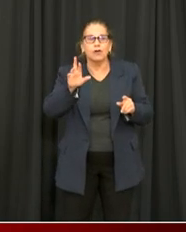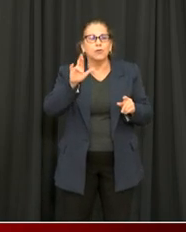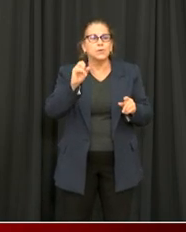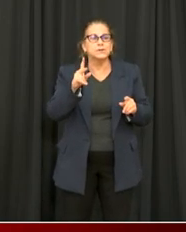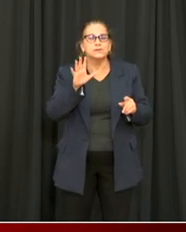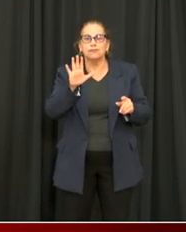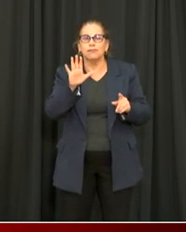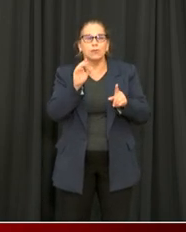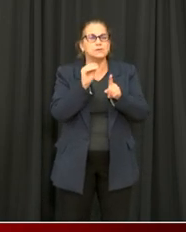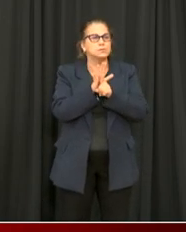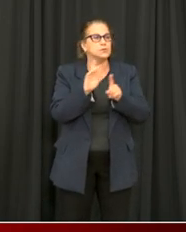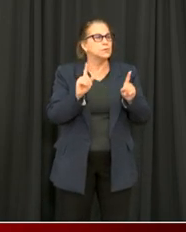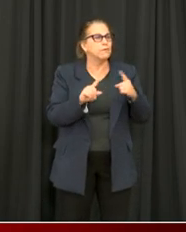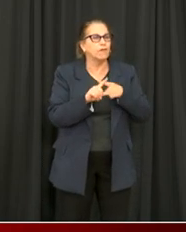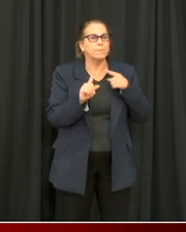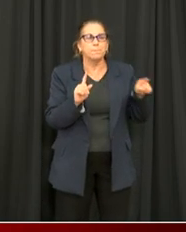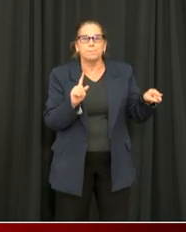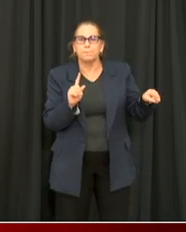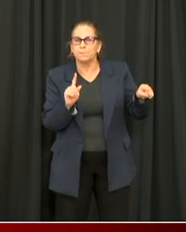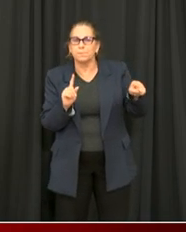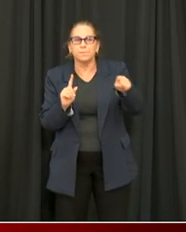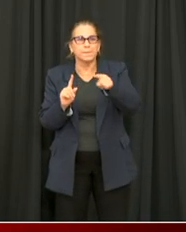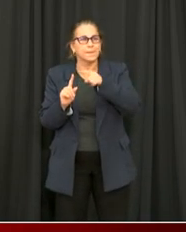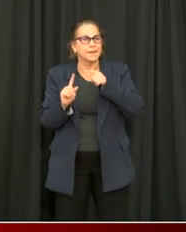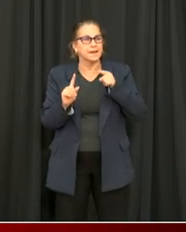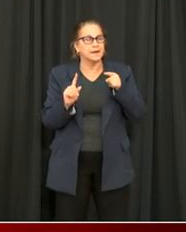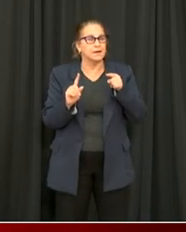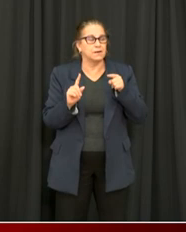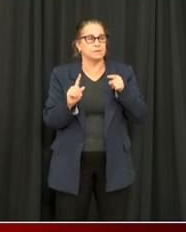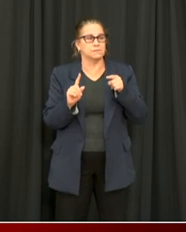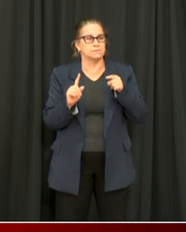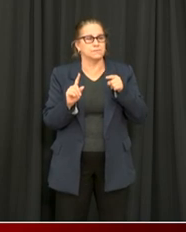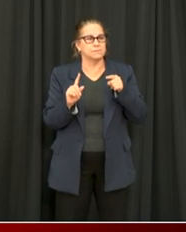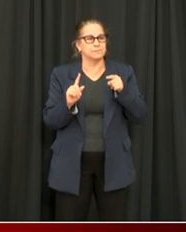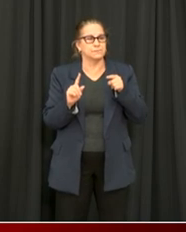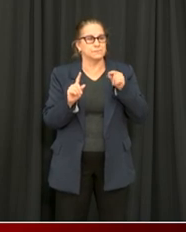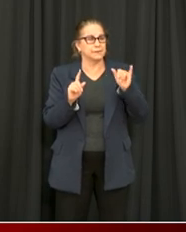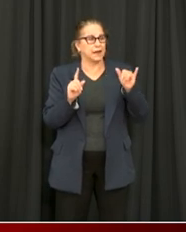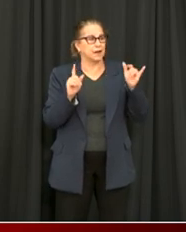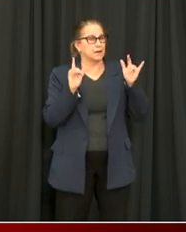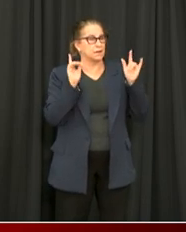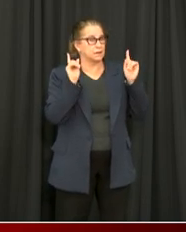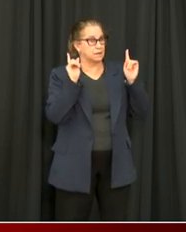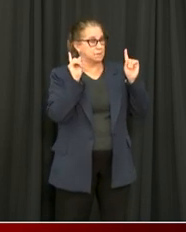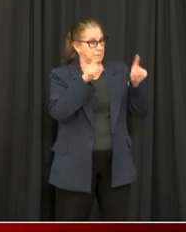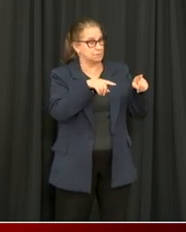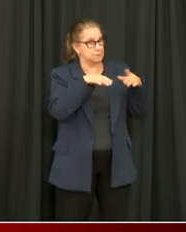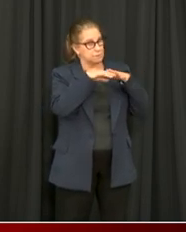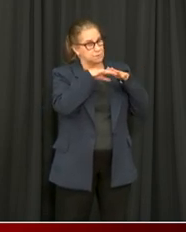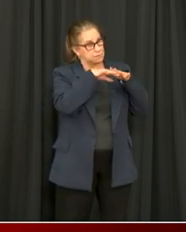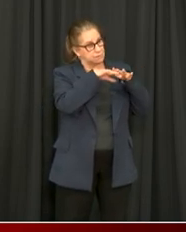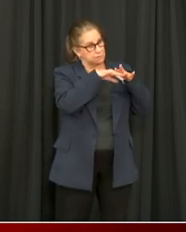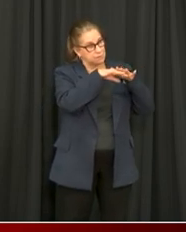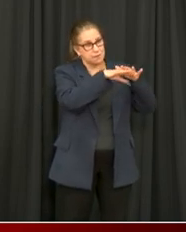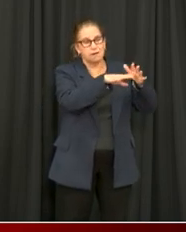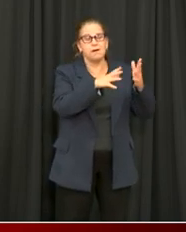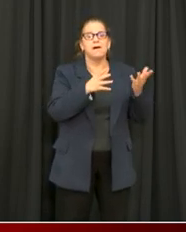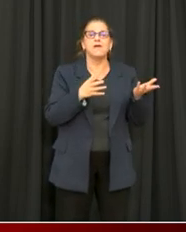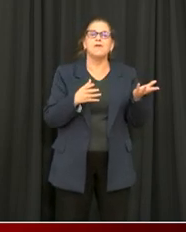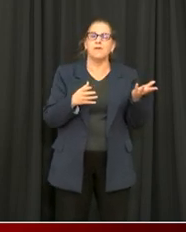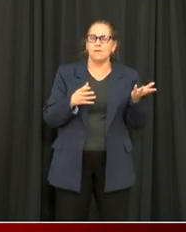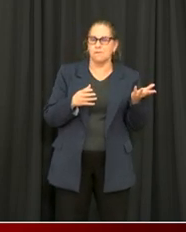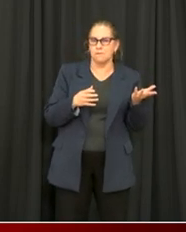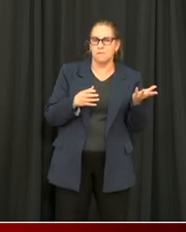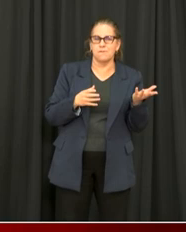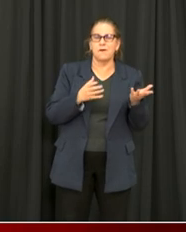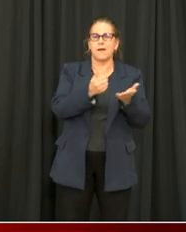people did converge in a specific location. Our primary interest is knowing where the individual's